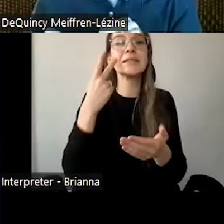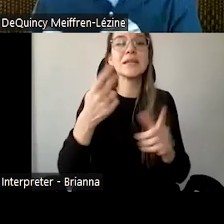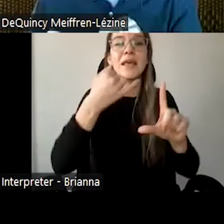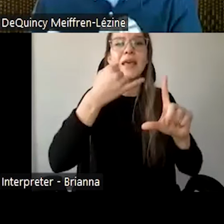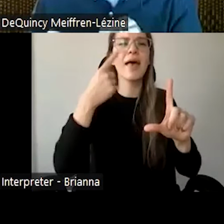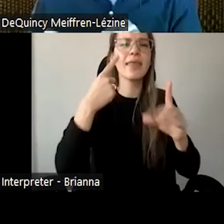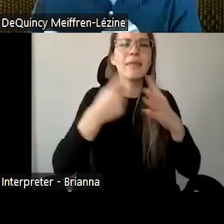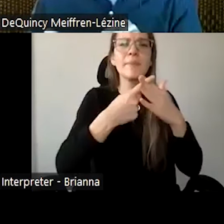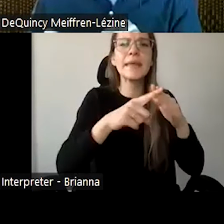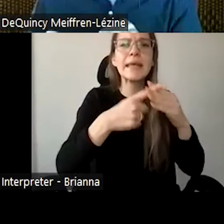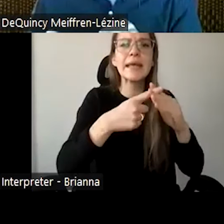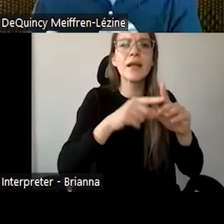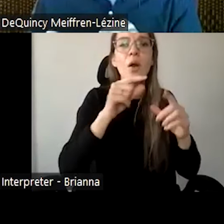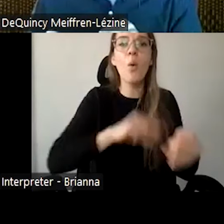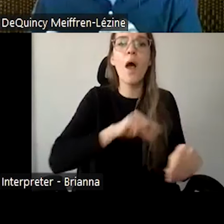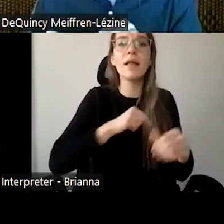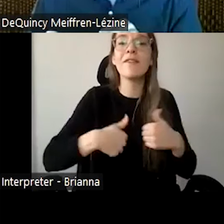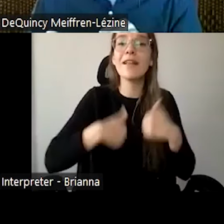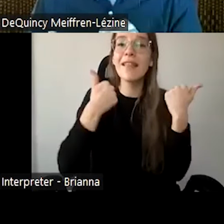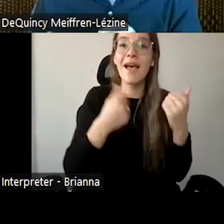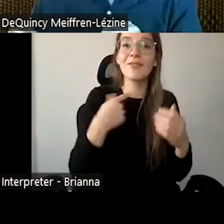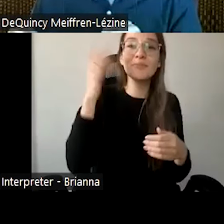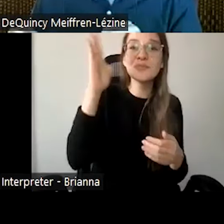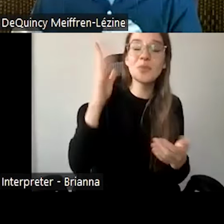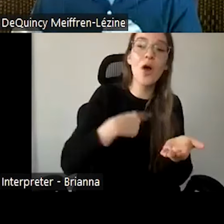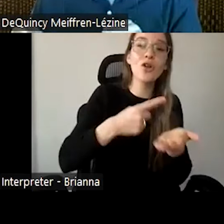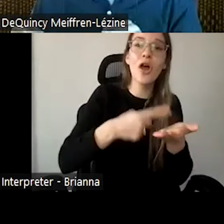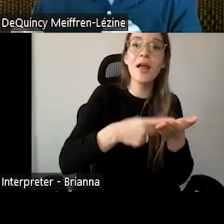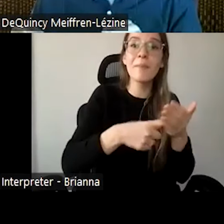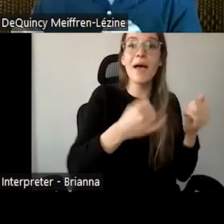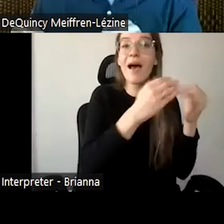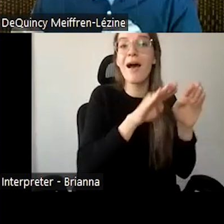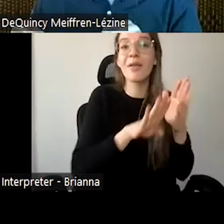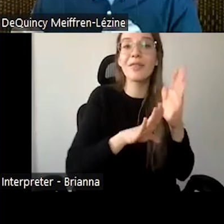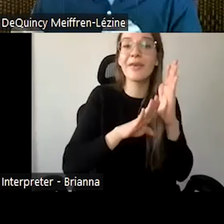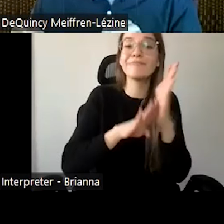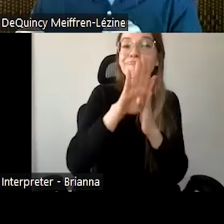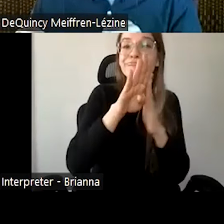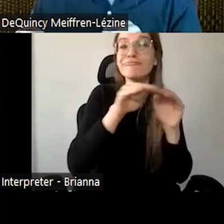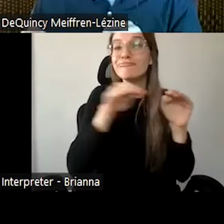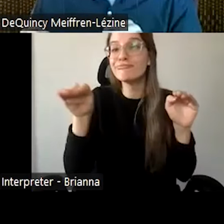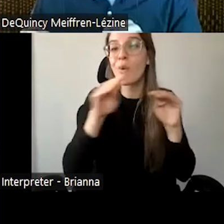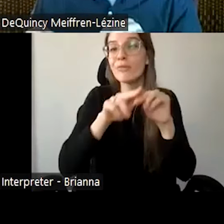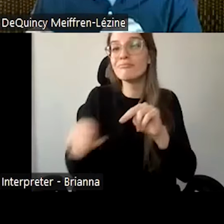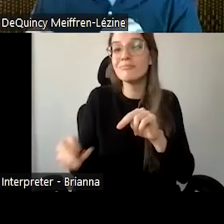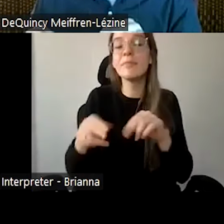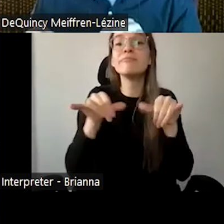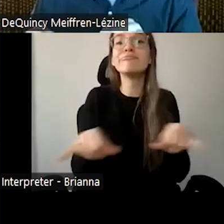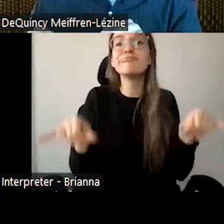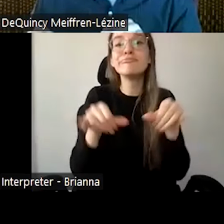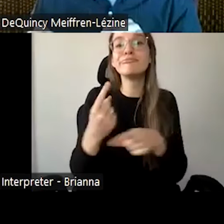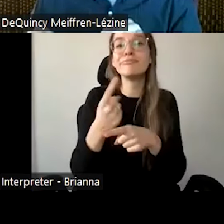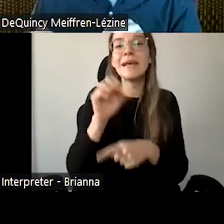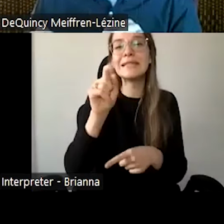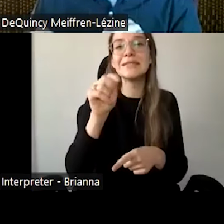the beginning for quality of life, and I talked about status quo, where that starts off is going to be